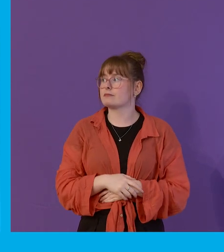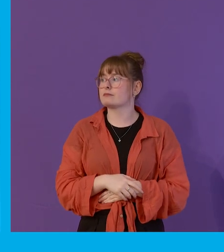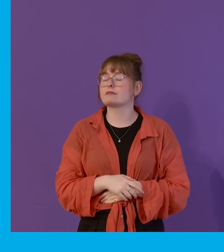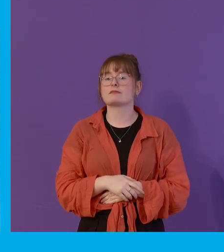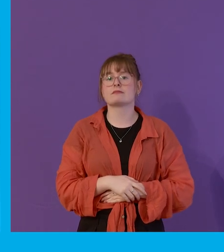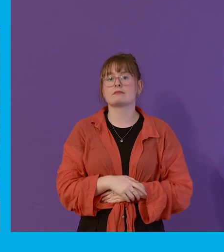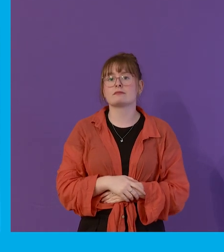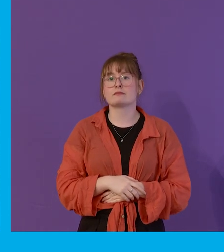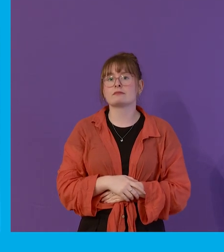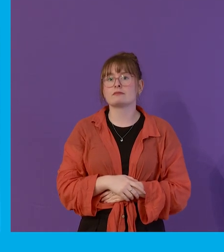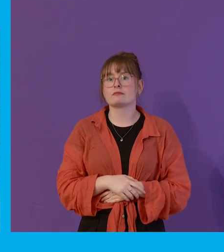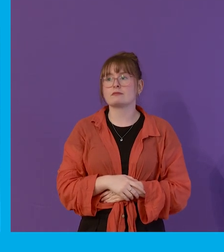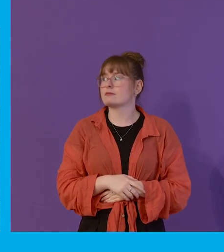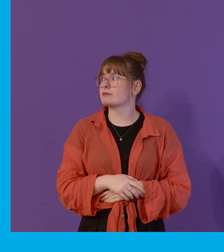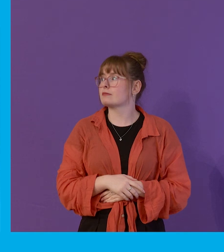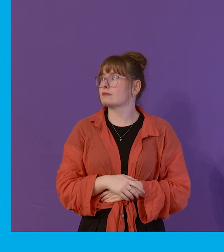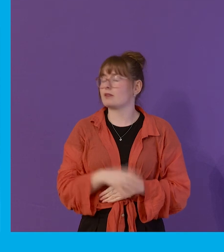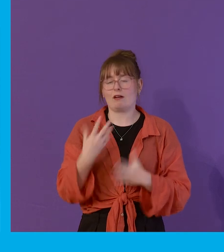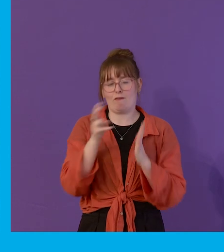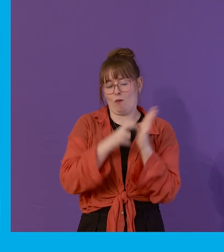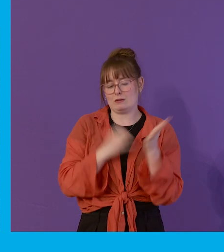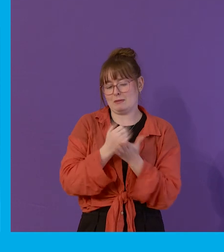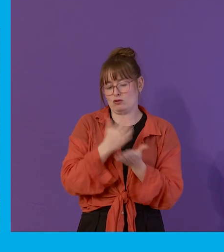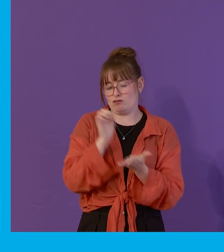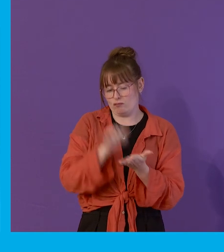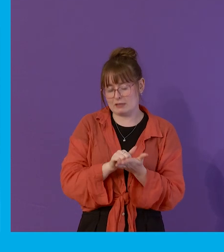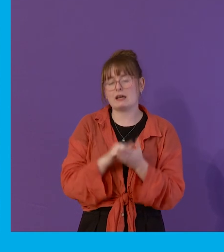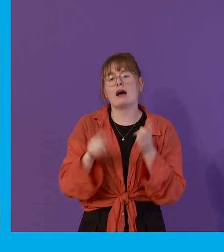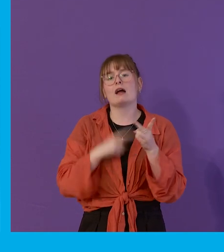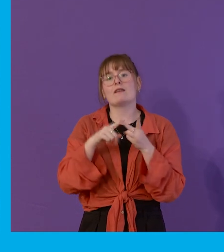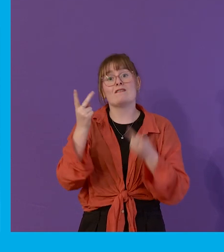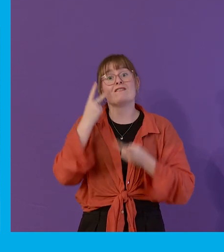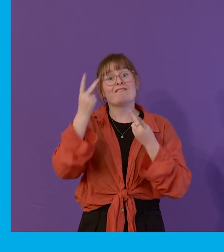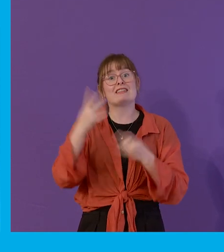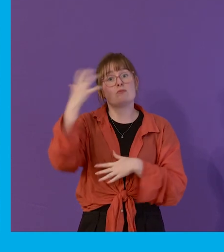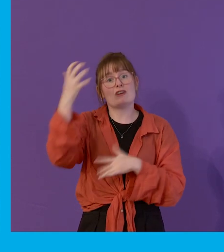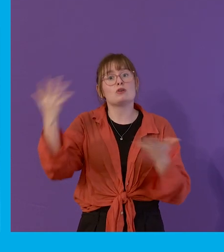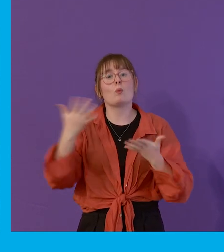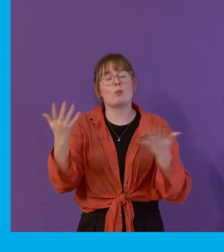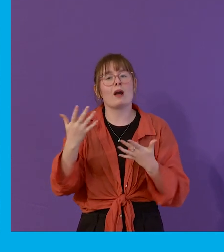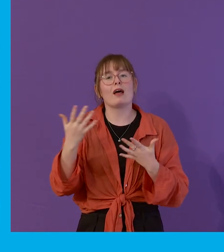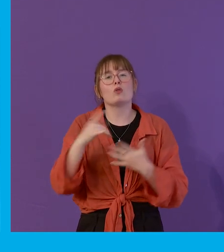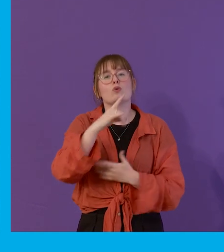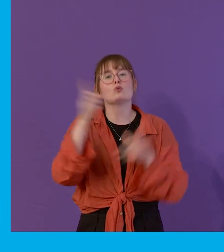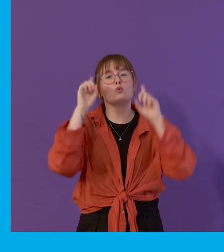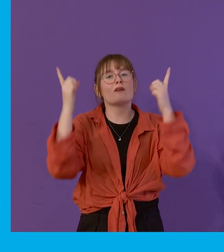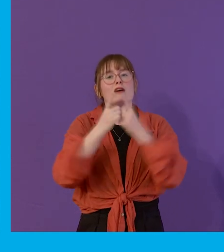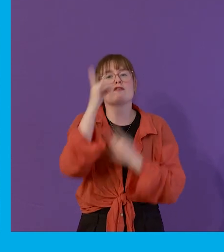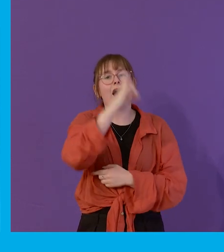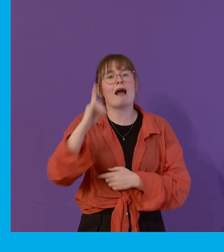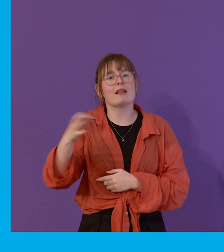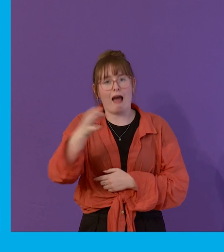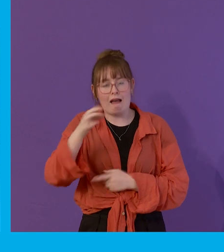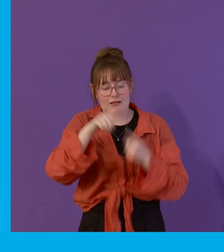And I've got my speaking notes in order here. And is a visiting professor at the University of the Highlands and Islands. Professor